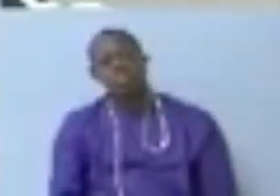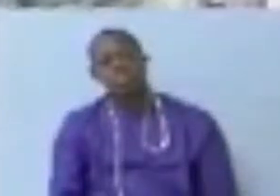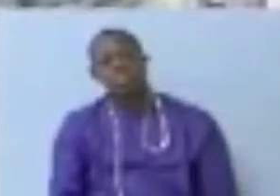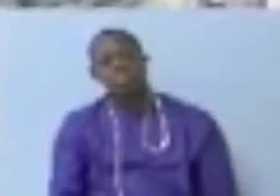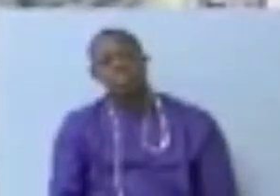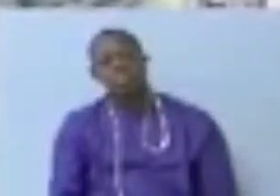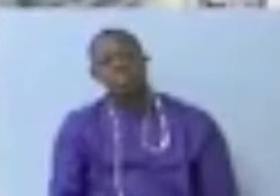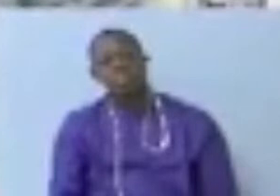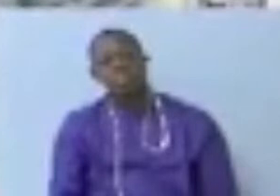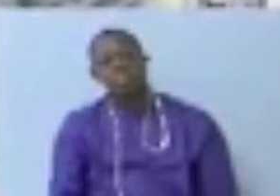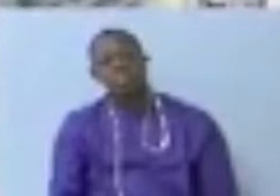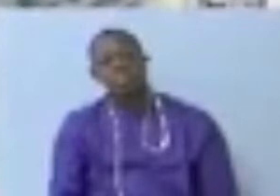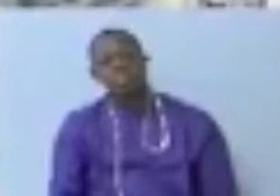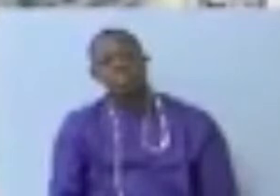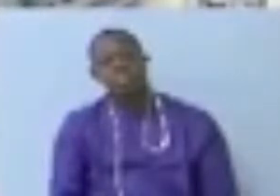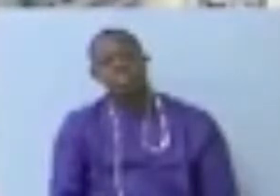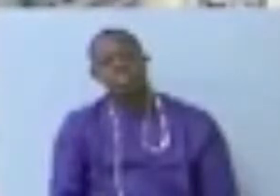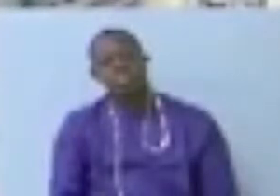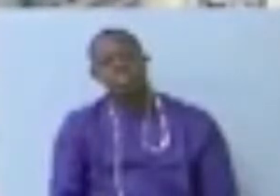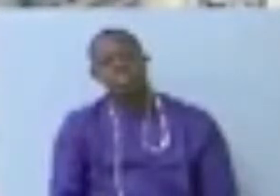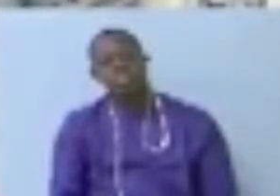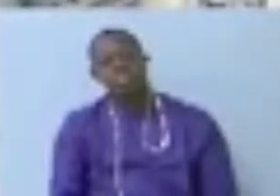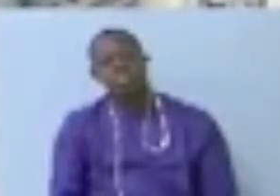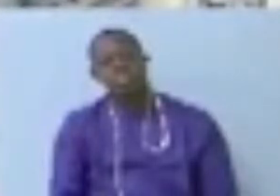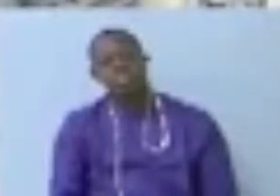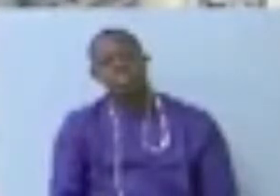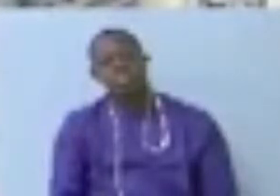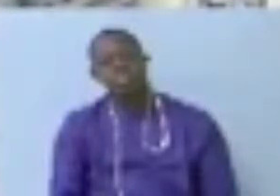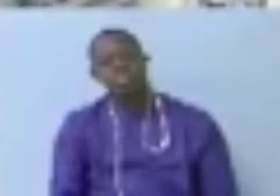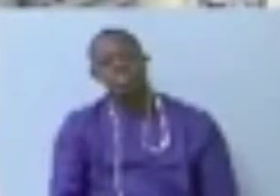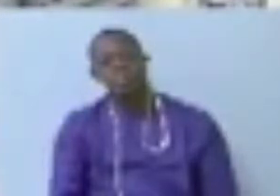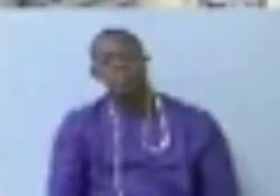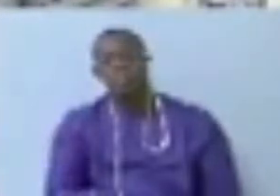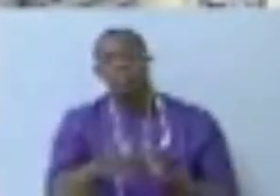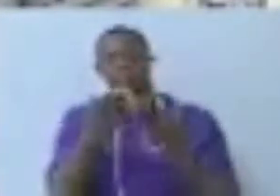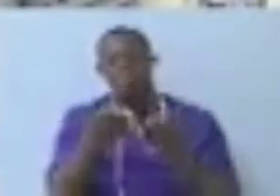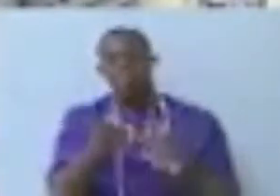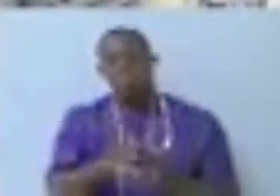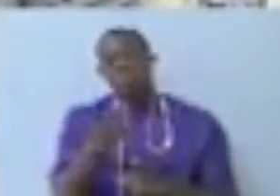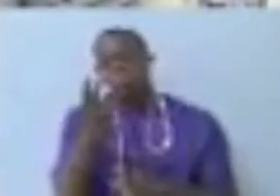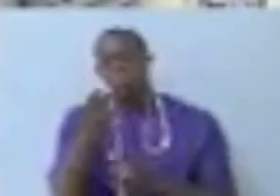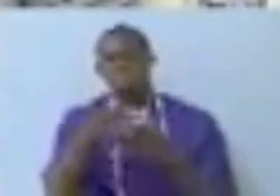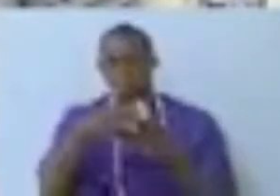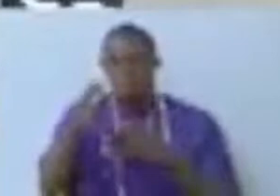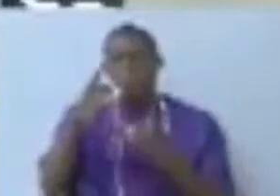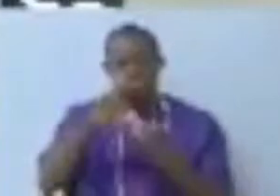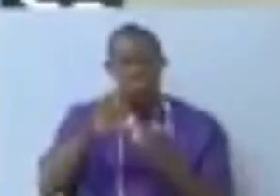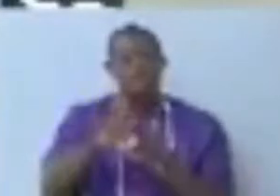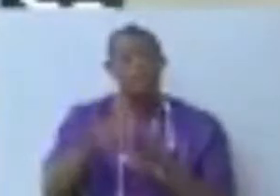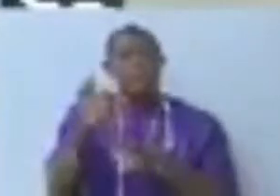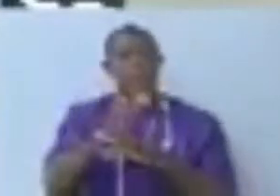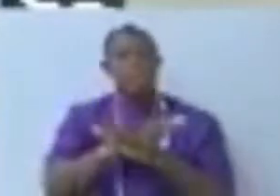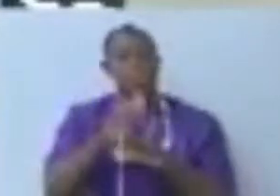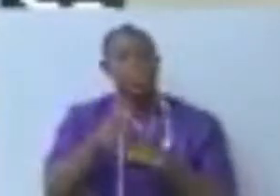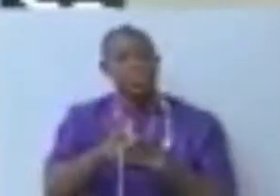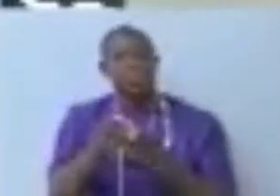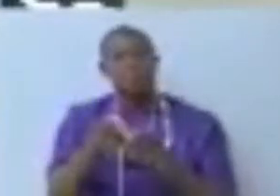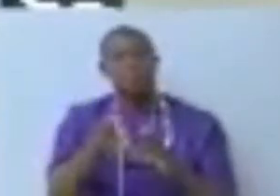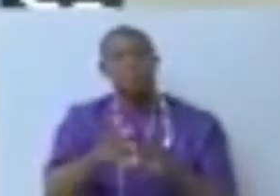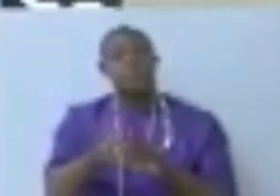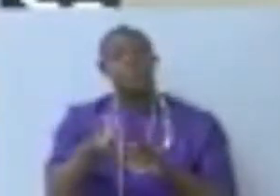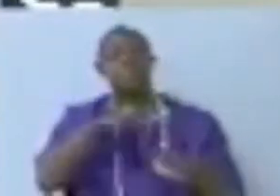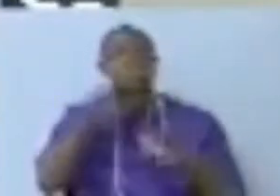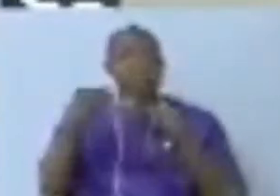in fact, just 2 more points on this. These executions were by